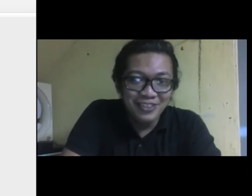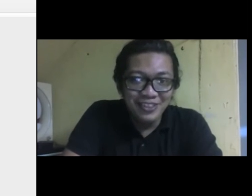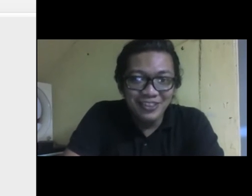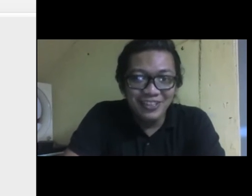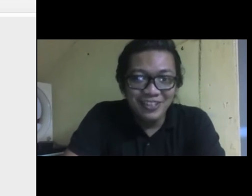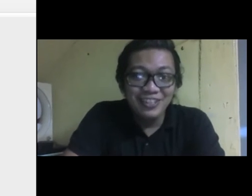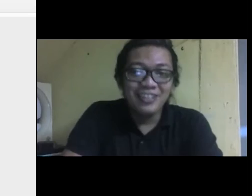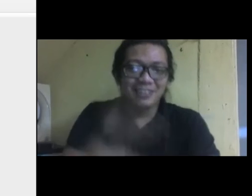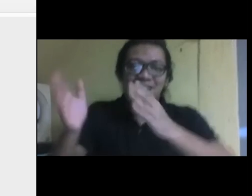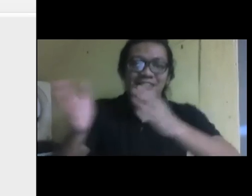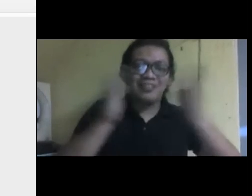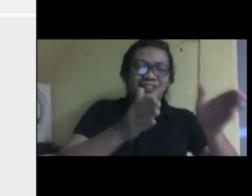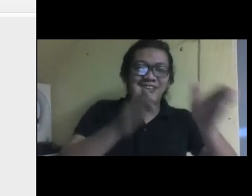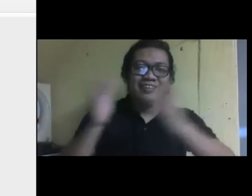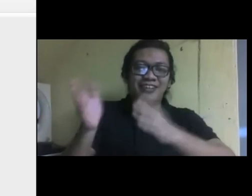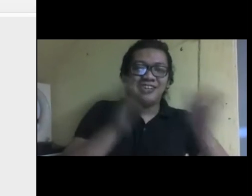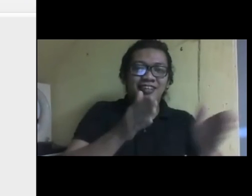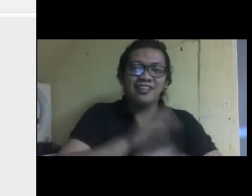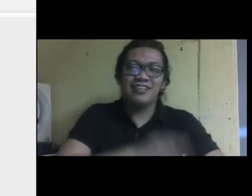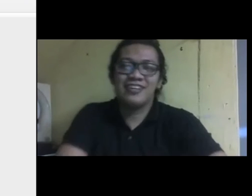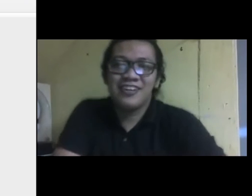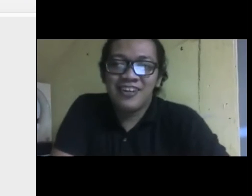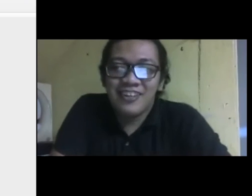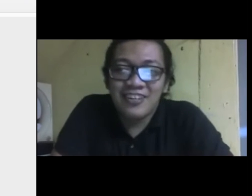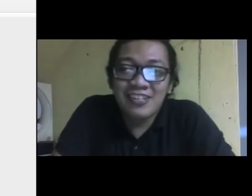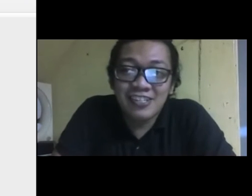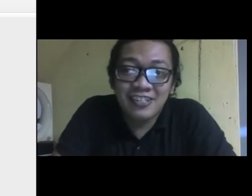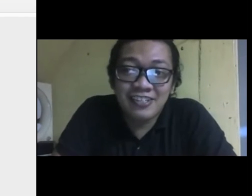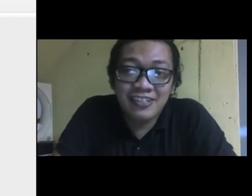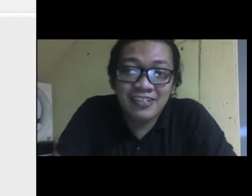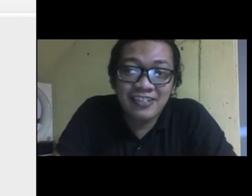between pencil and ballpoint pen.